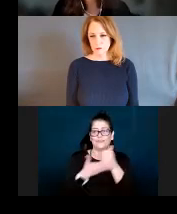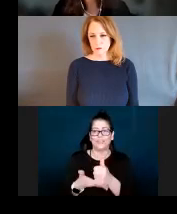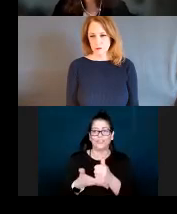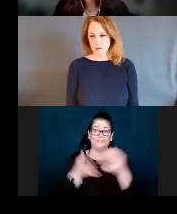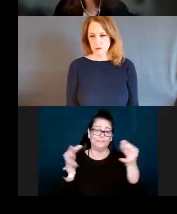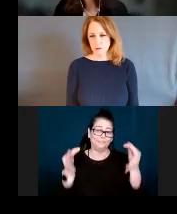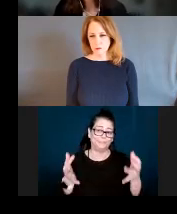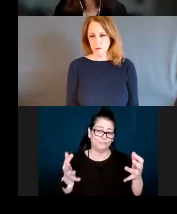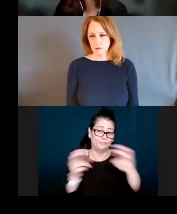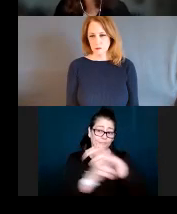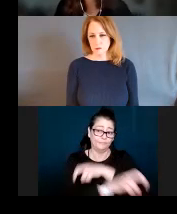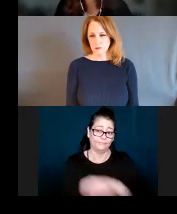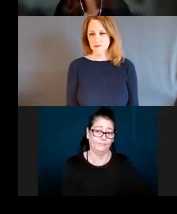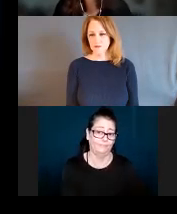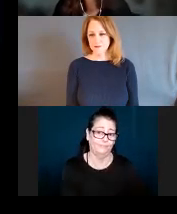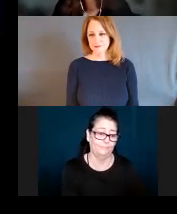slide.